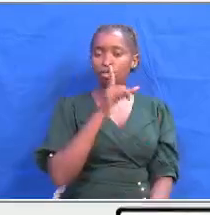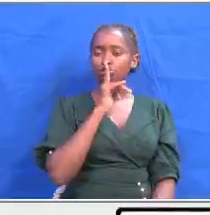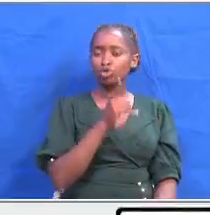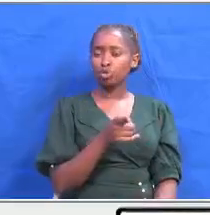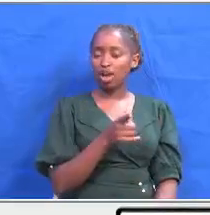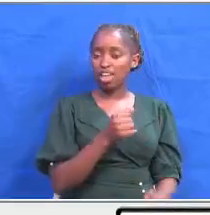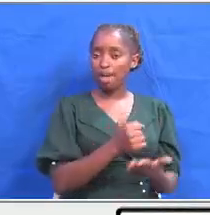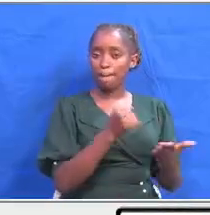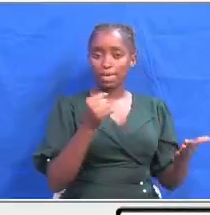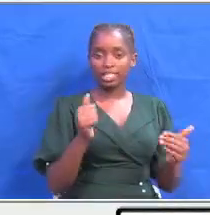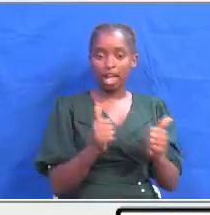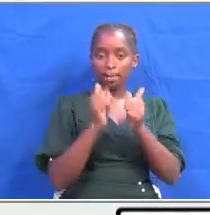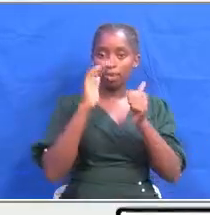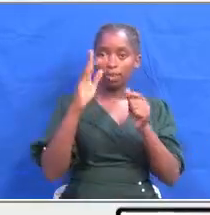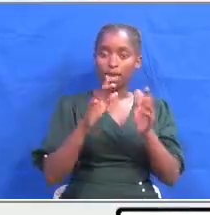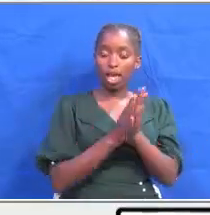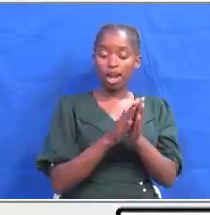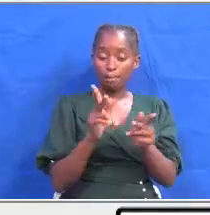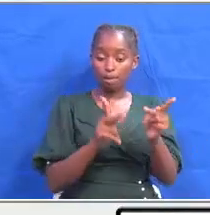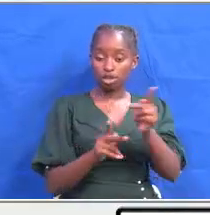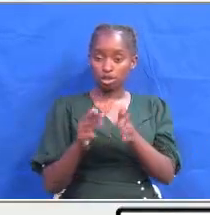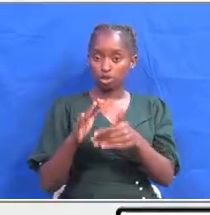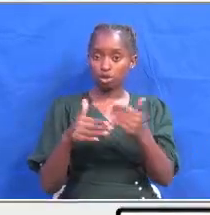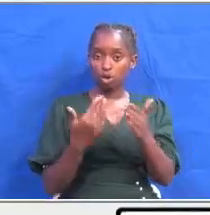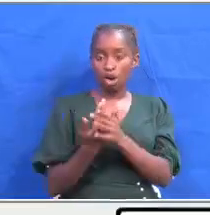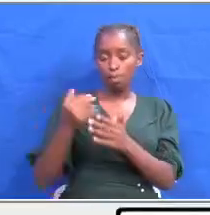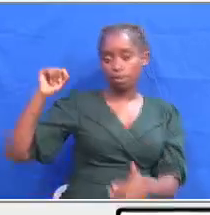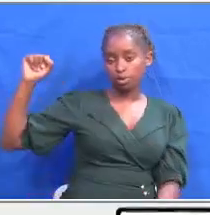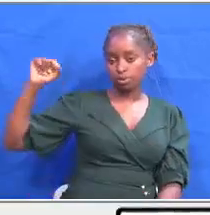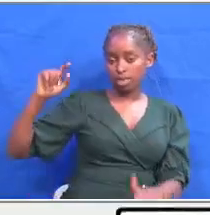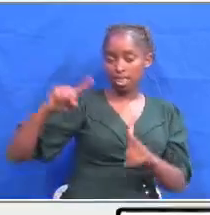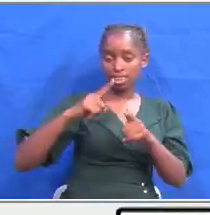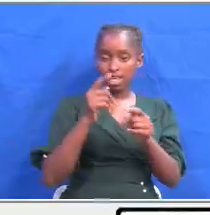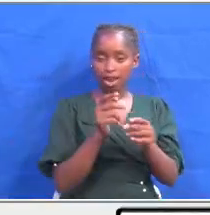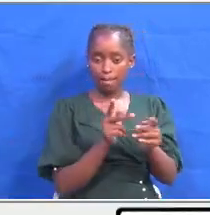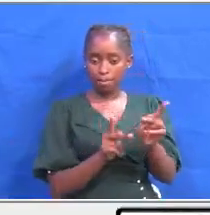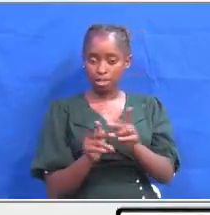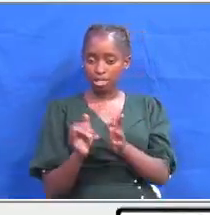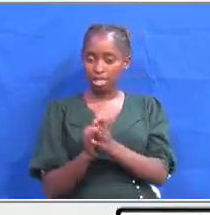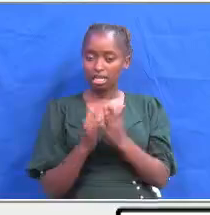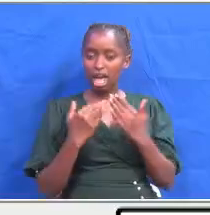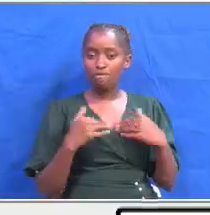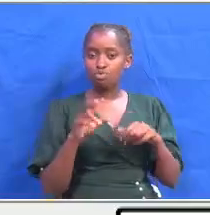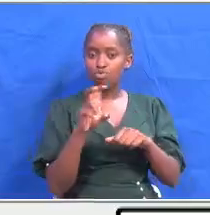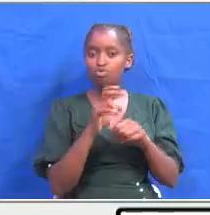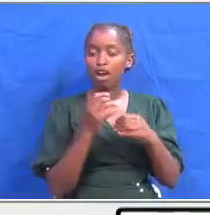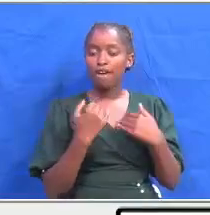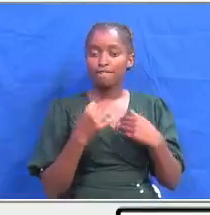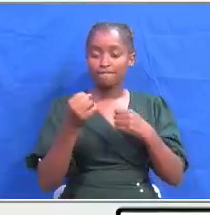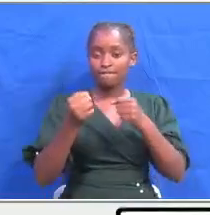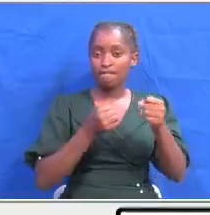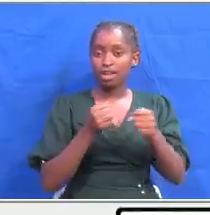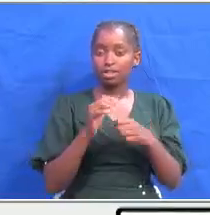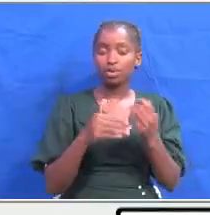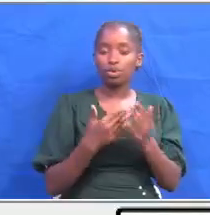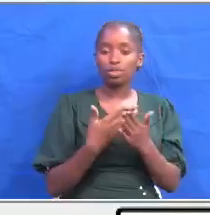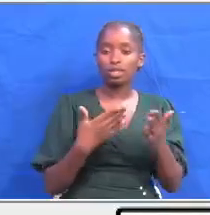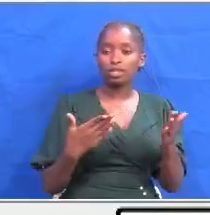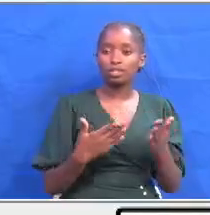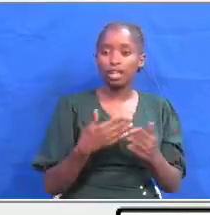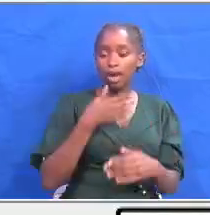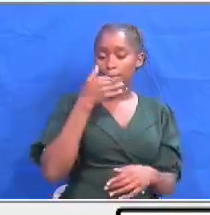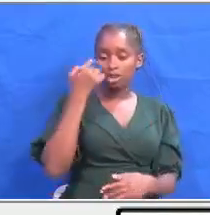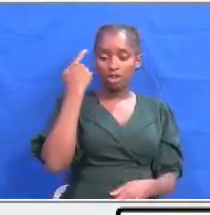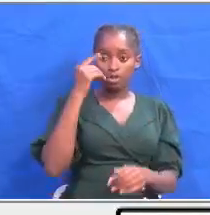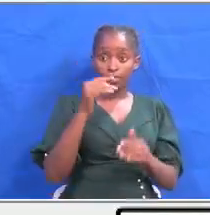and then, oh, it's political process, it is true. That political process seems to be fighting to bite at least from a